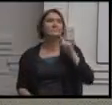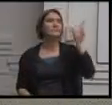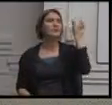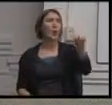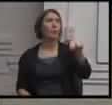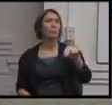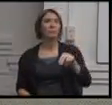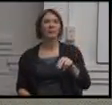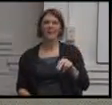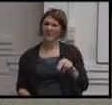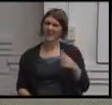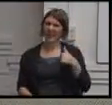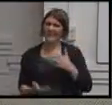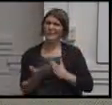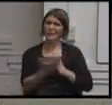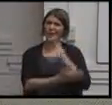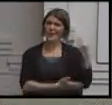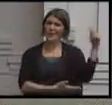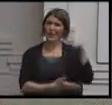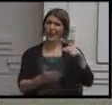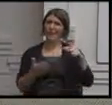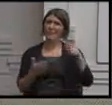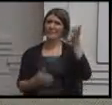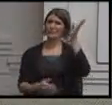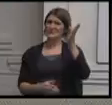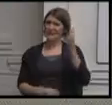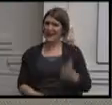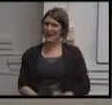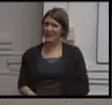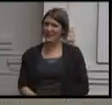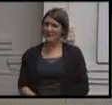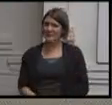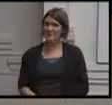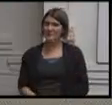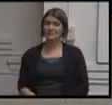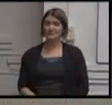refuse him the opportunity to come and say what he has to say.